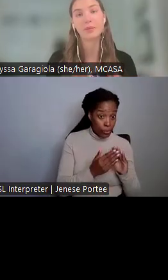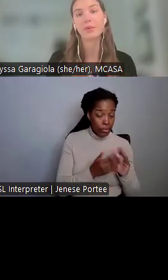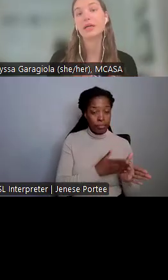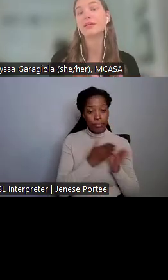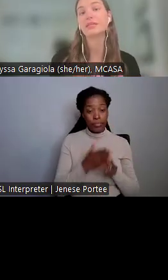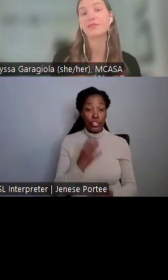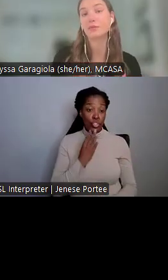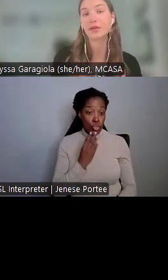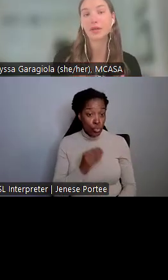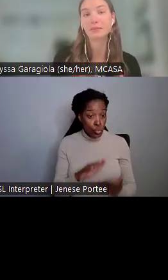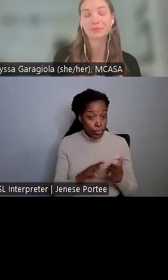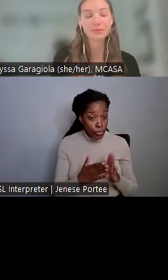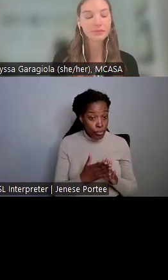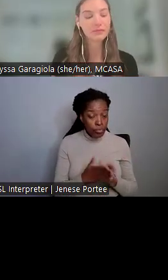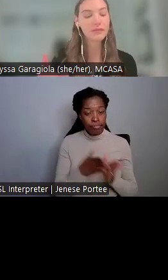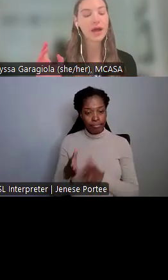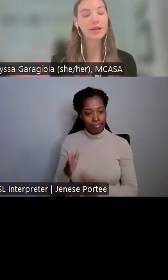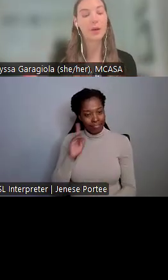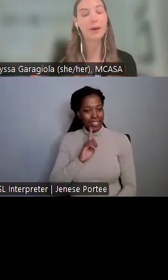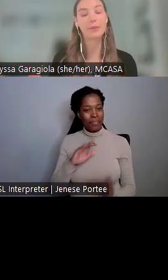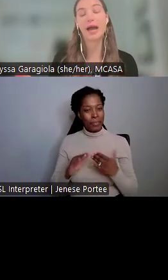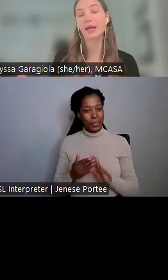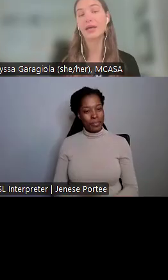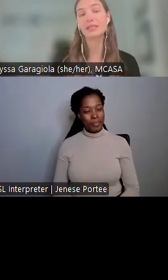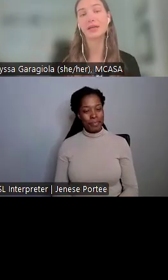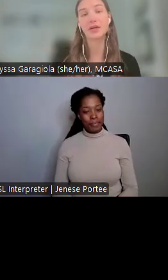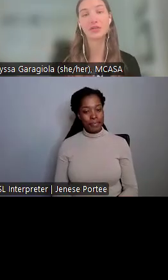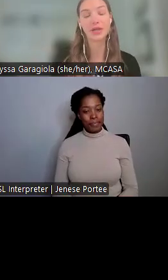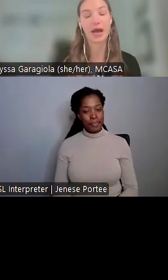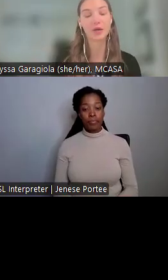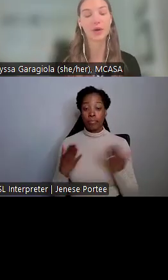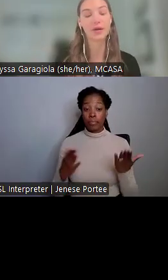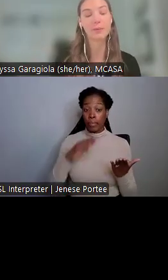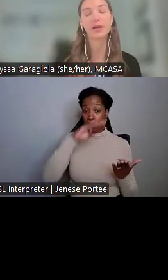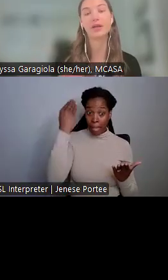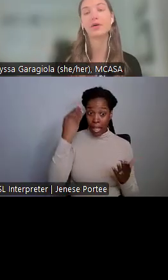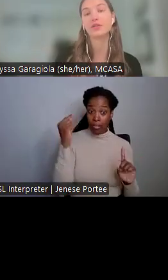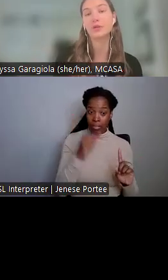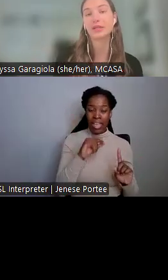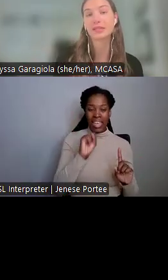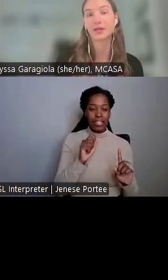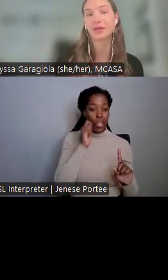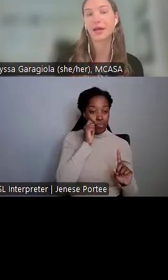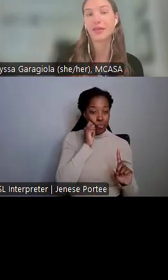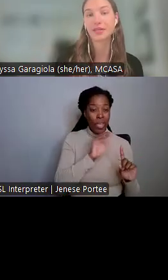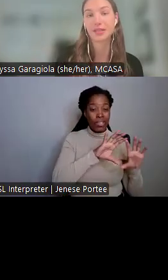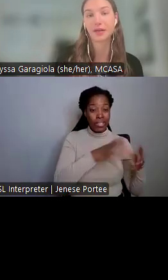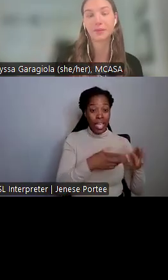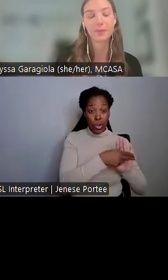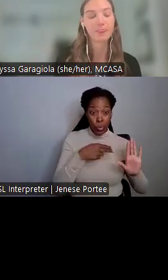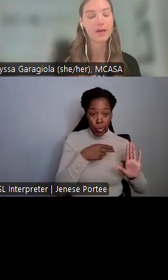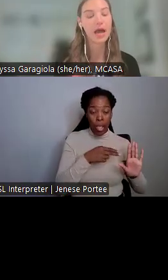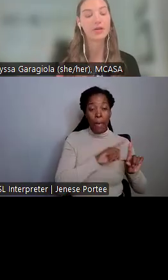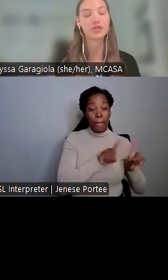community, and the deaf community. Now, Black is a racial category, but it can also be considered an